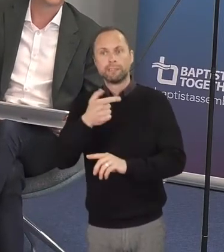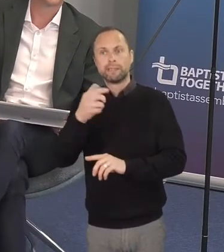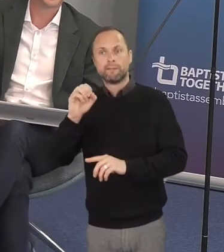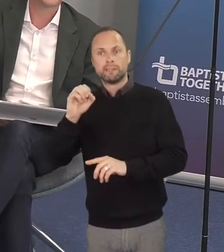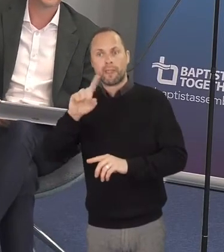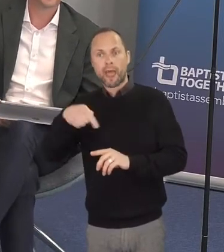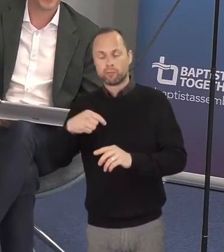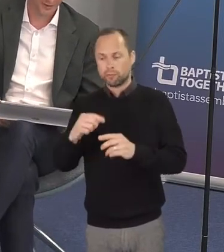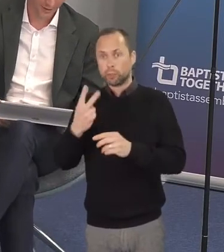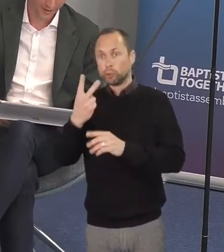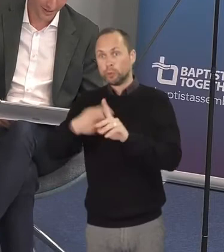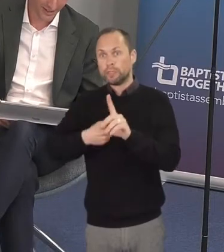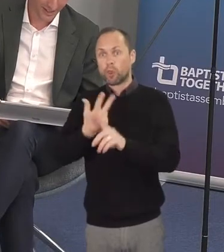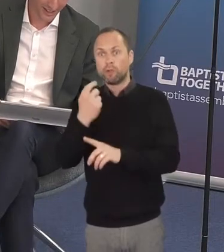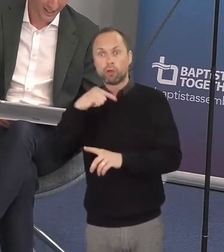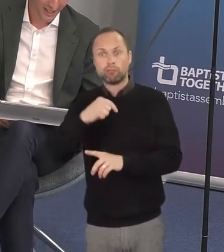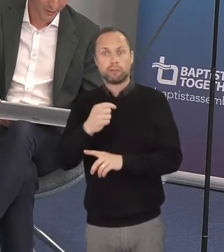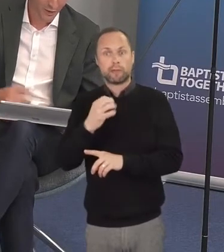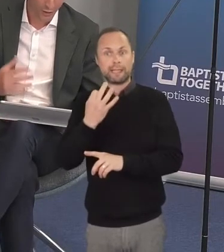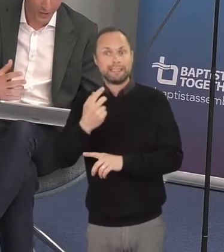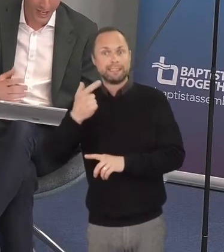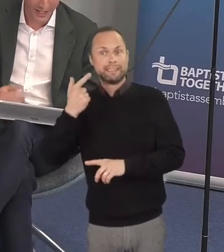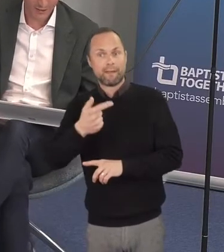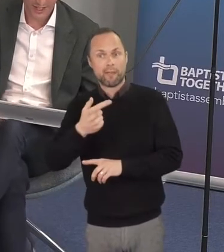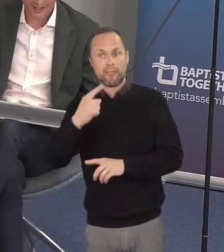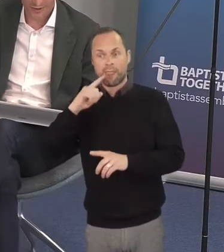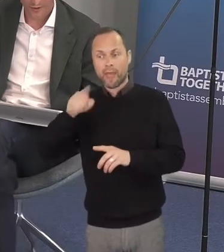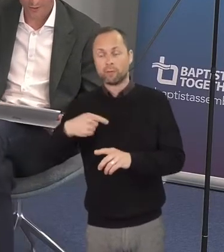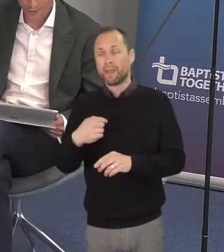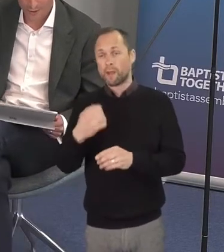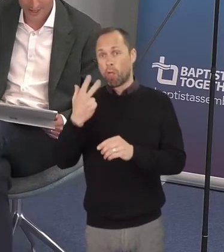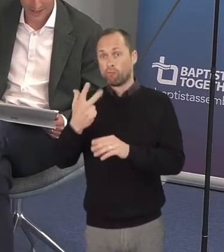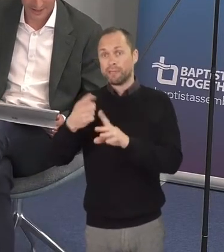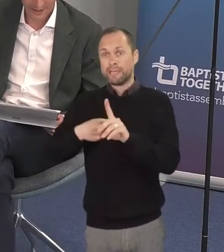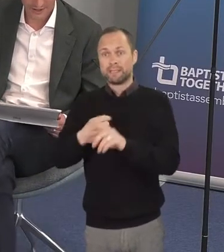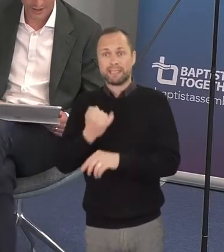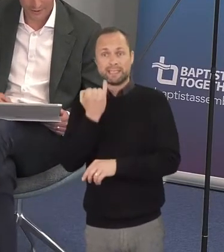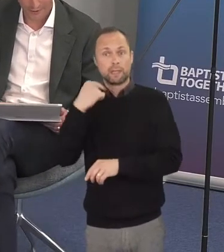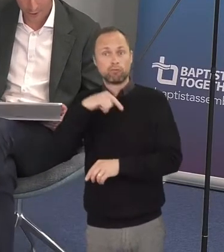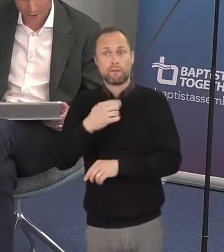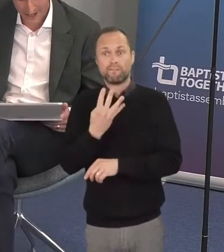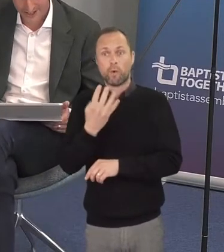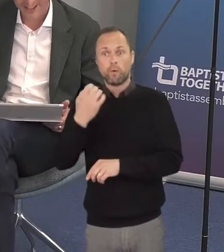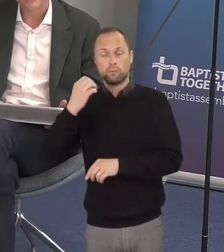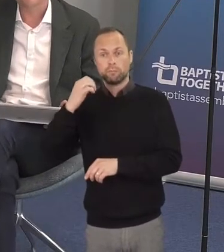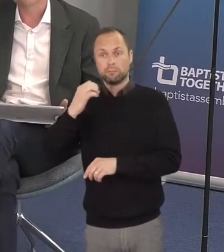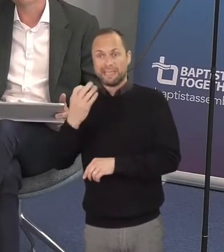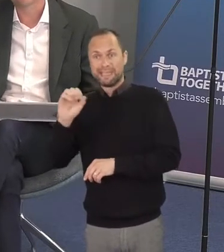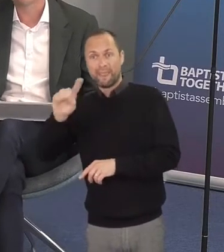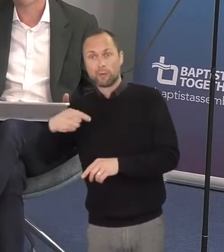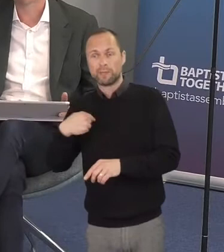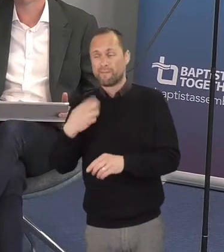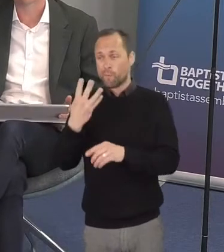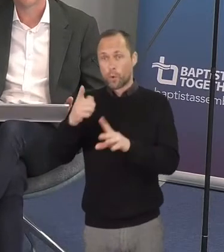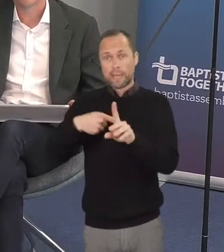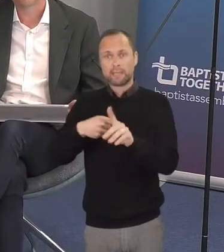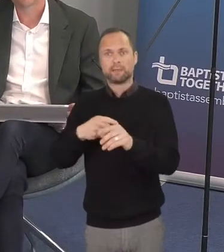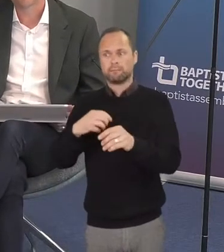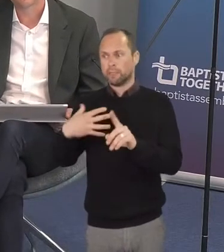2 years, it was 387,000. After 3 years, it was 648,000. After 4 years, it was